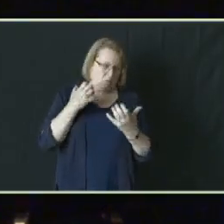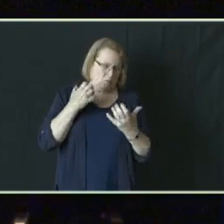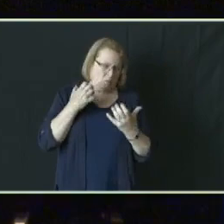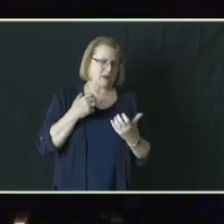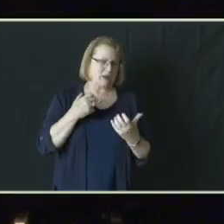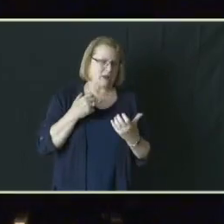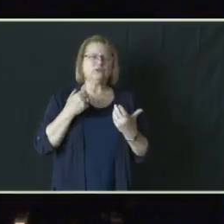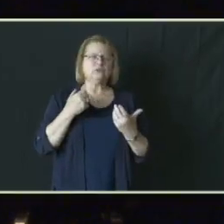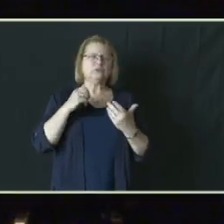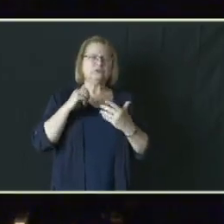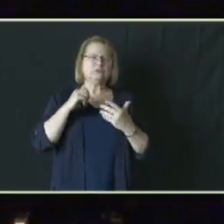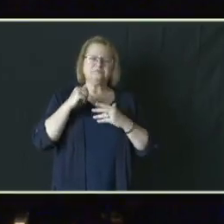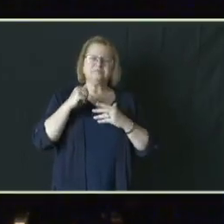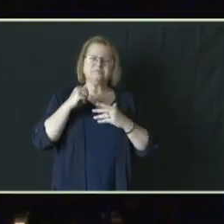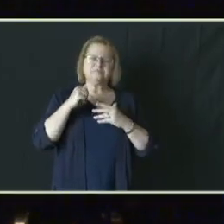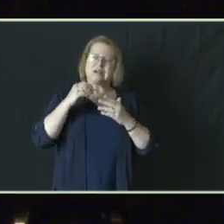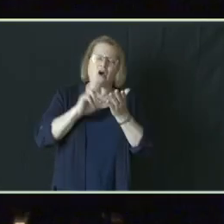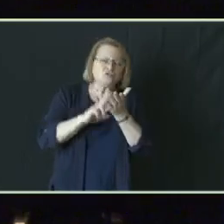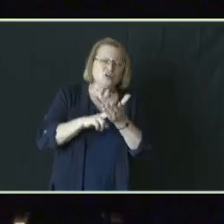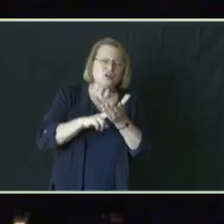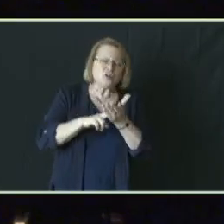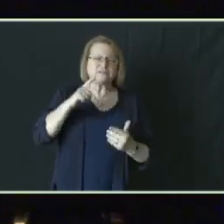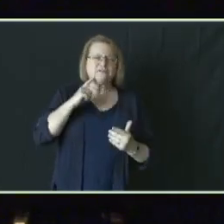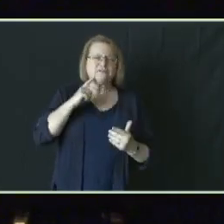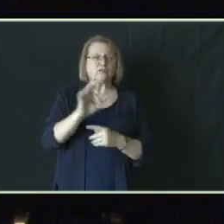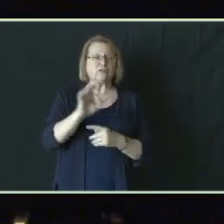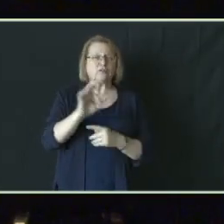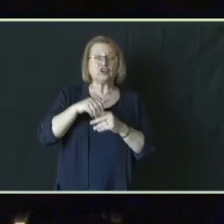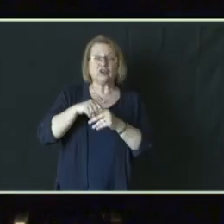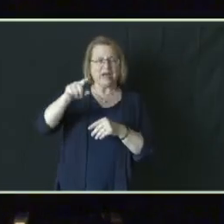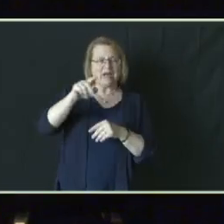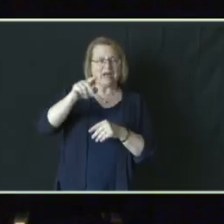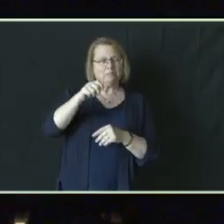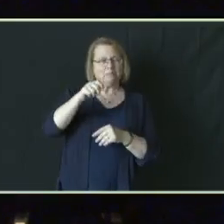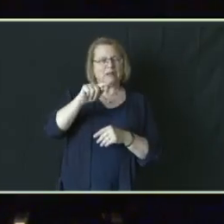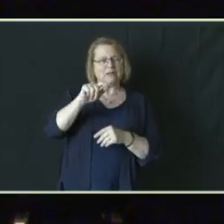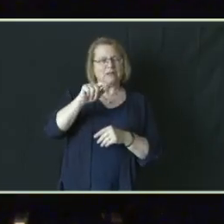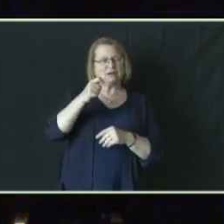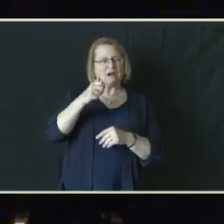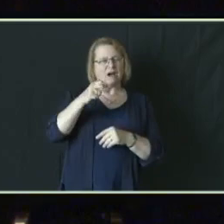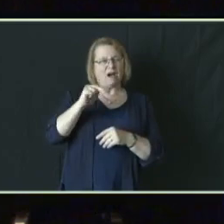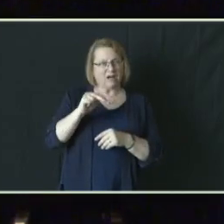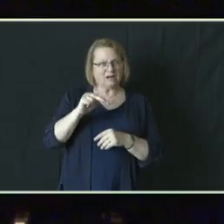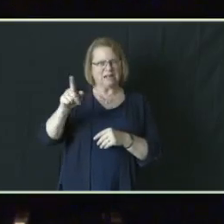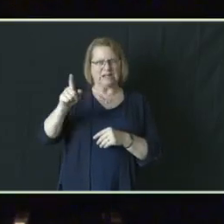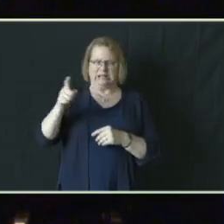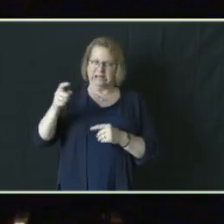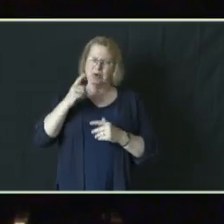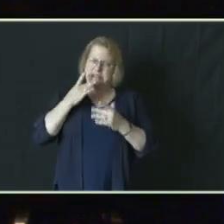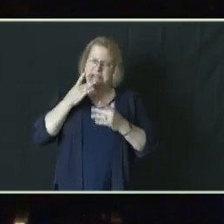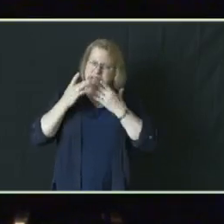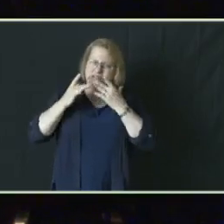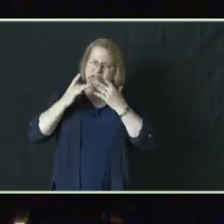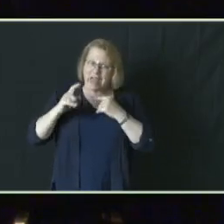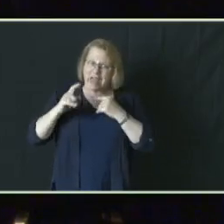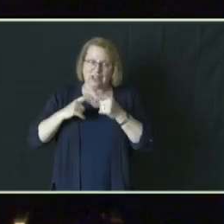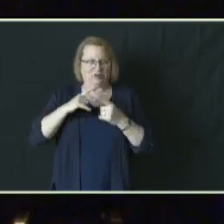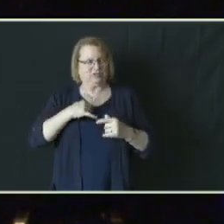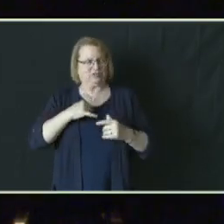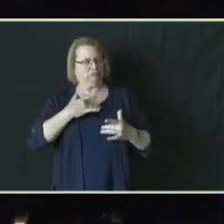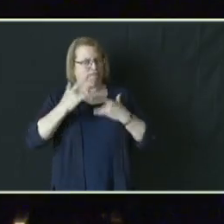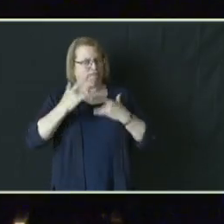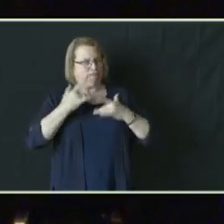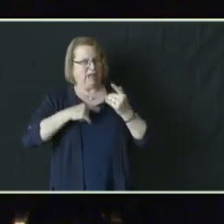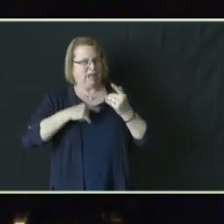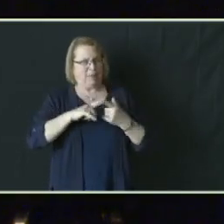Pentagon. Profits weren't great that year, so this contract was both welcomed and needed. However,